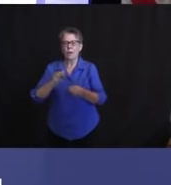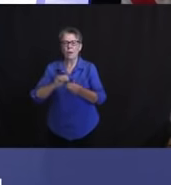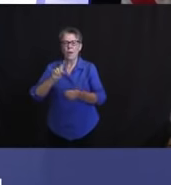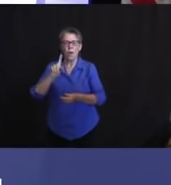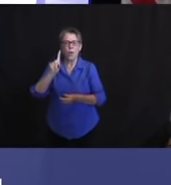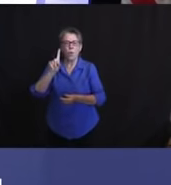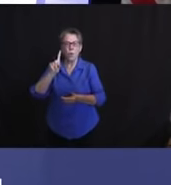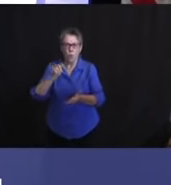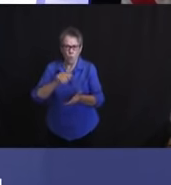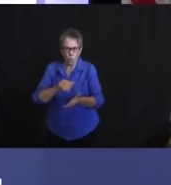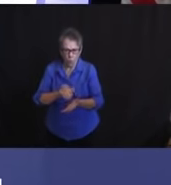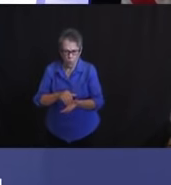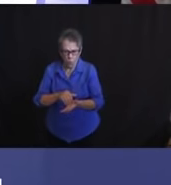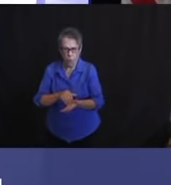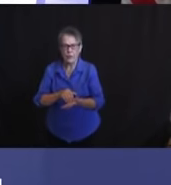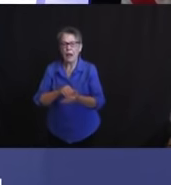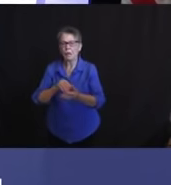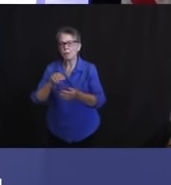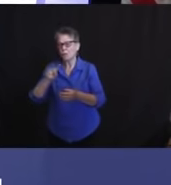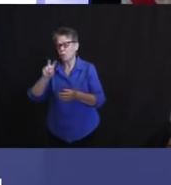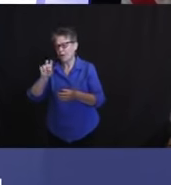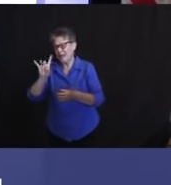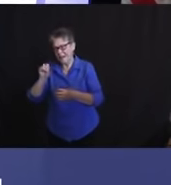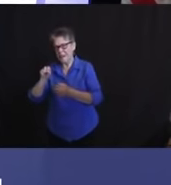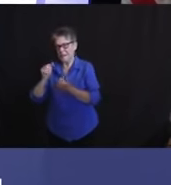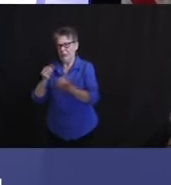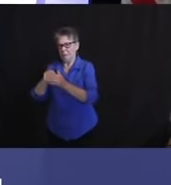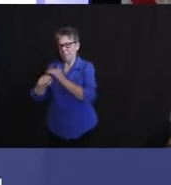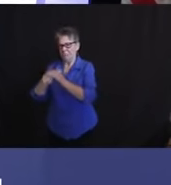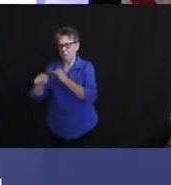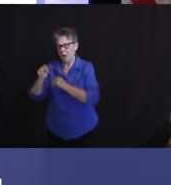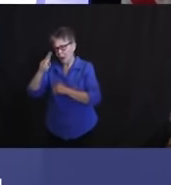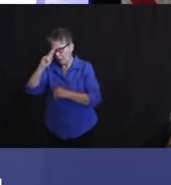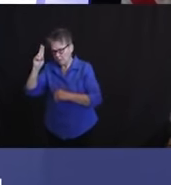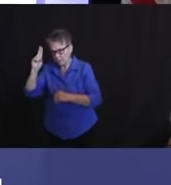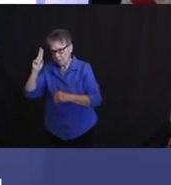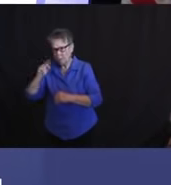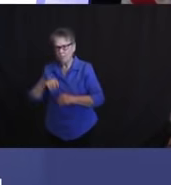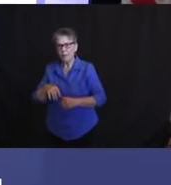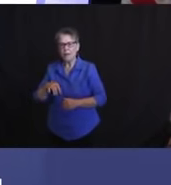care. 82% of those in critical care are on ventilators.